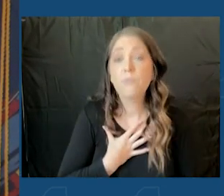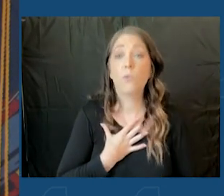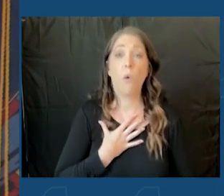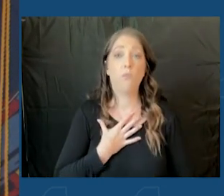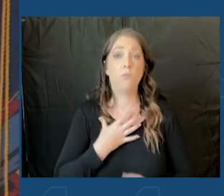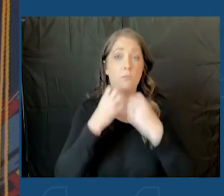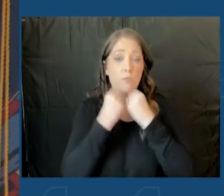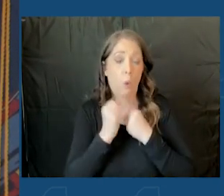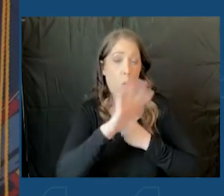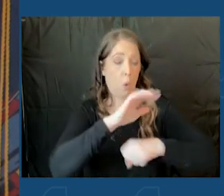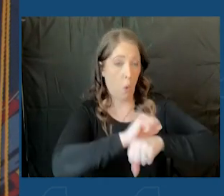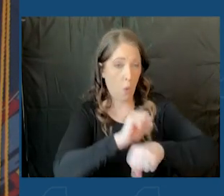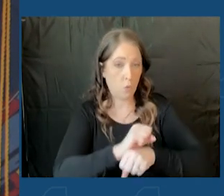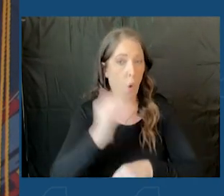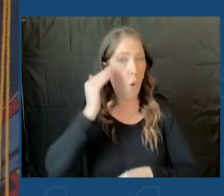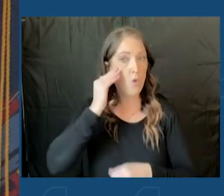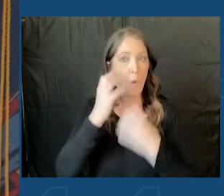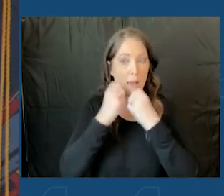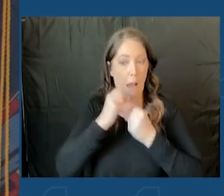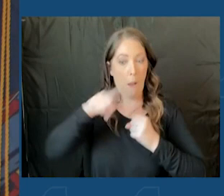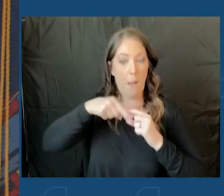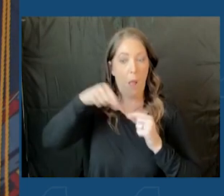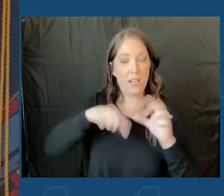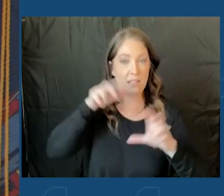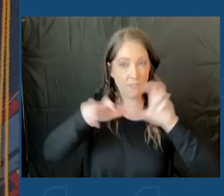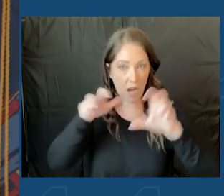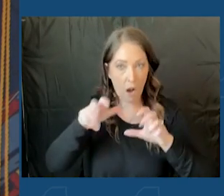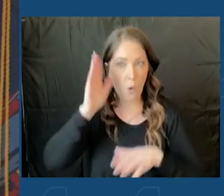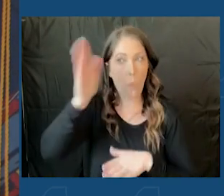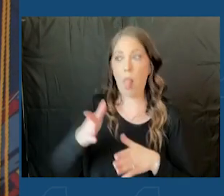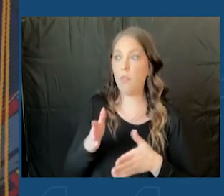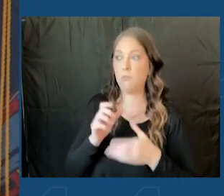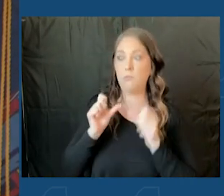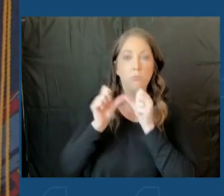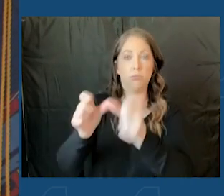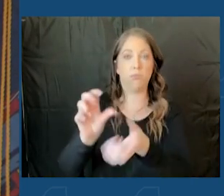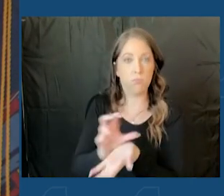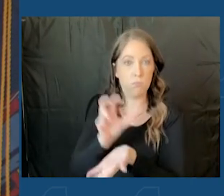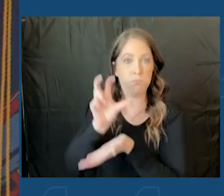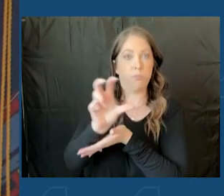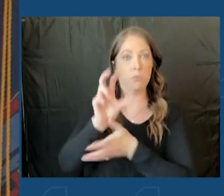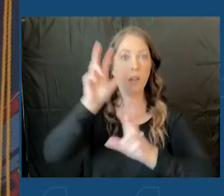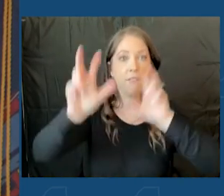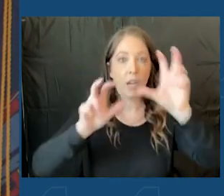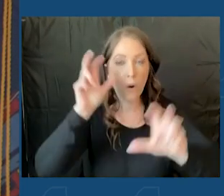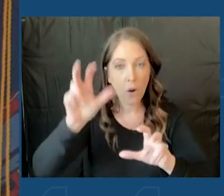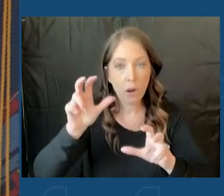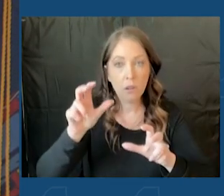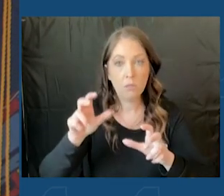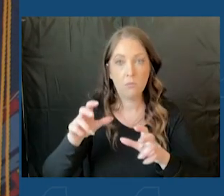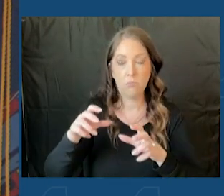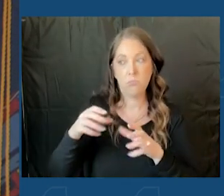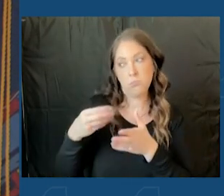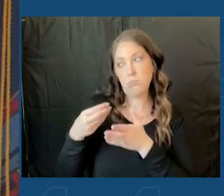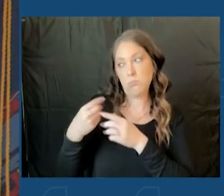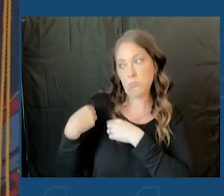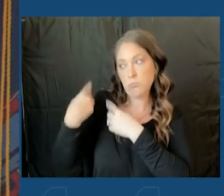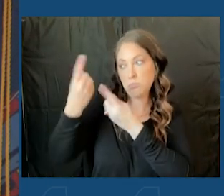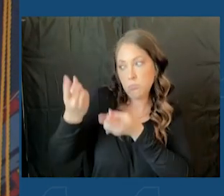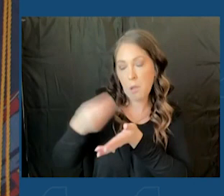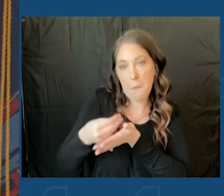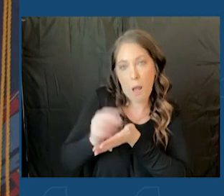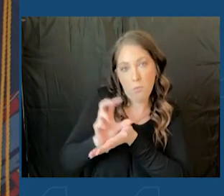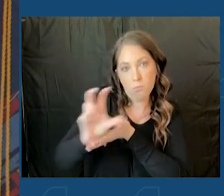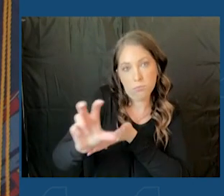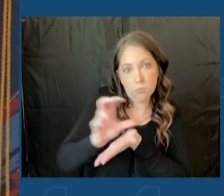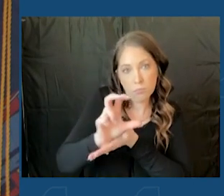you know why I care about this fair? We're going to keep investing it. The investments up until this year have been extraordinary, but I'm always one to raise the bar. Is